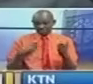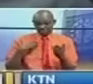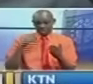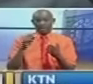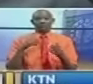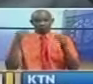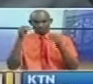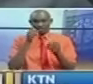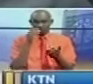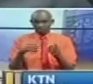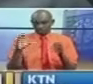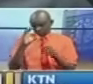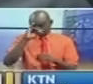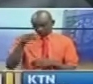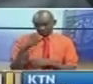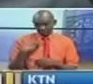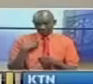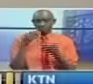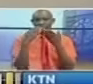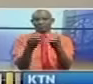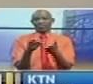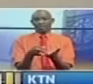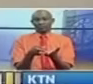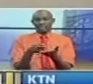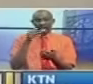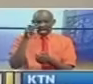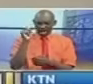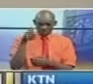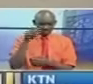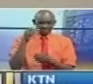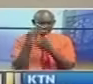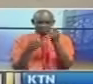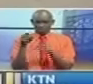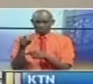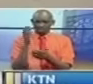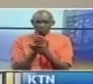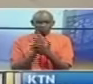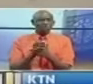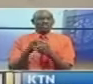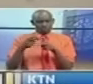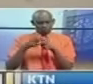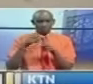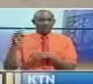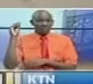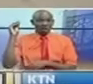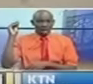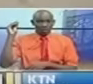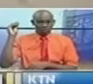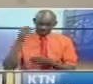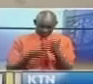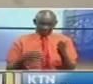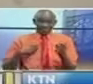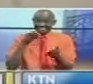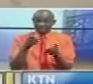Honorable the Chief Justice of the Republic of Kenya forthwith. The Aaron Ringera Tribunal was yet to be sworn in. Experts argue,